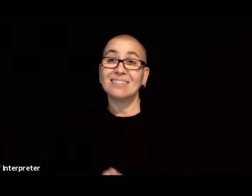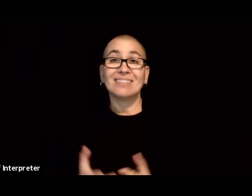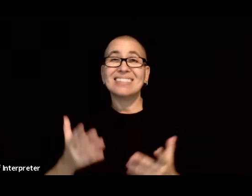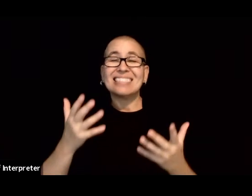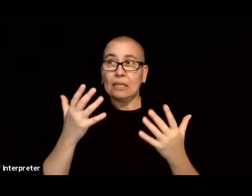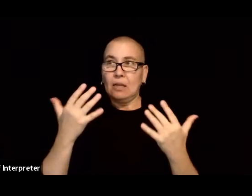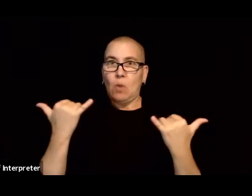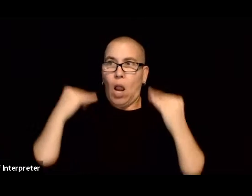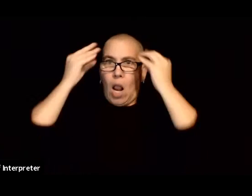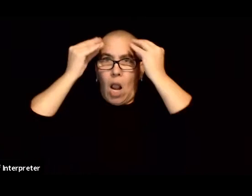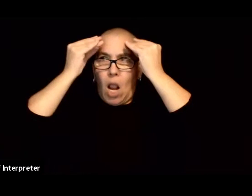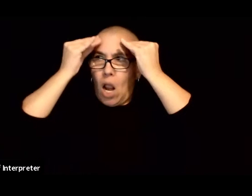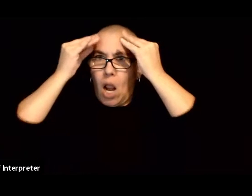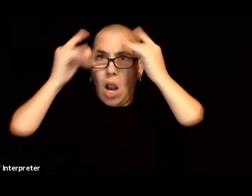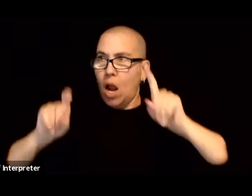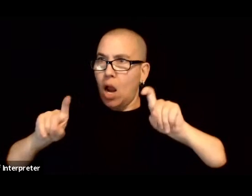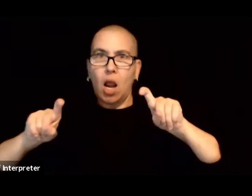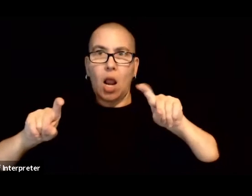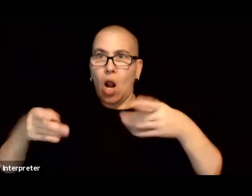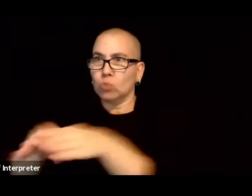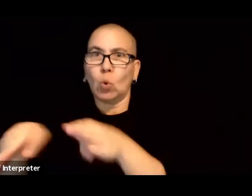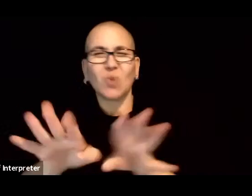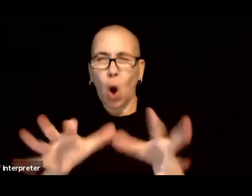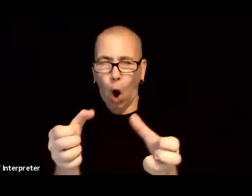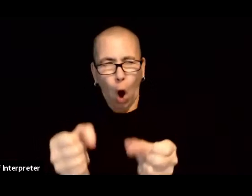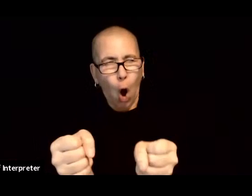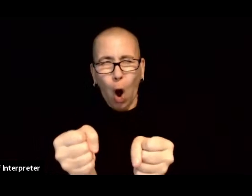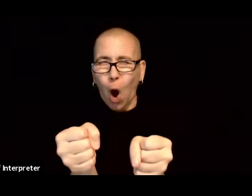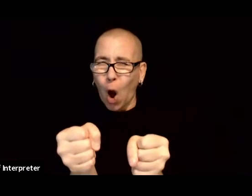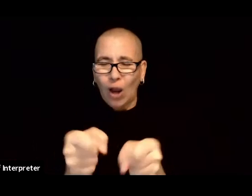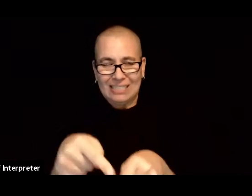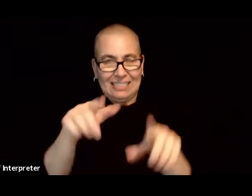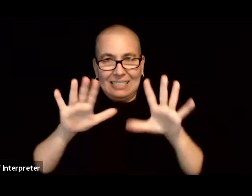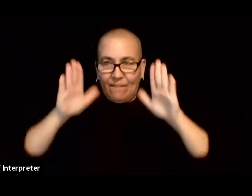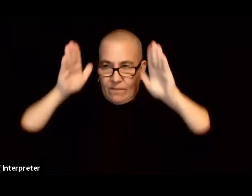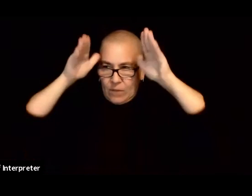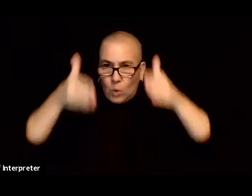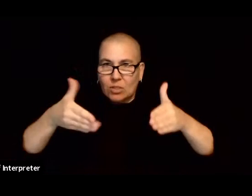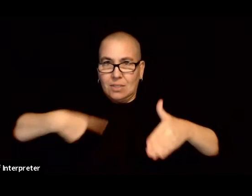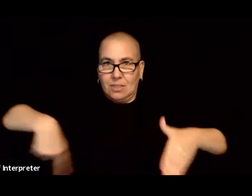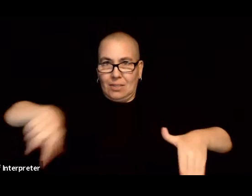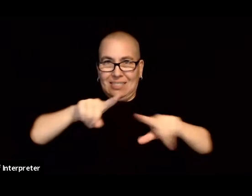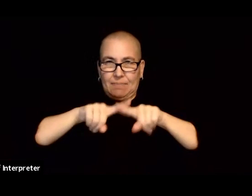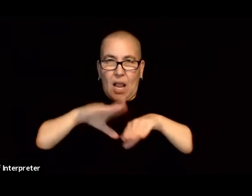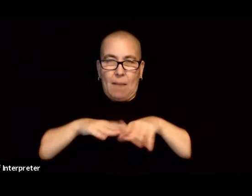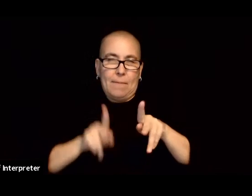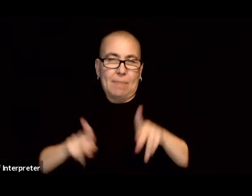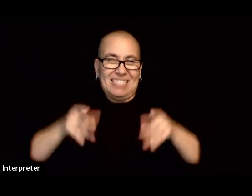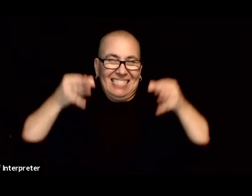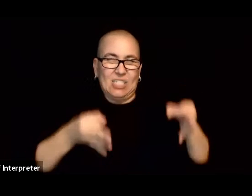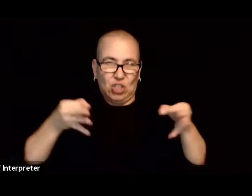be thought about. And not to be too cynical, but has the ship sailed on that at this point?